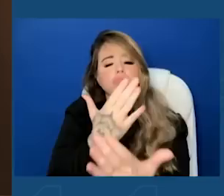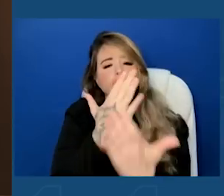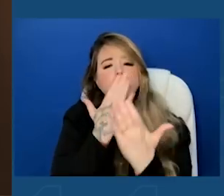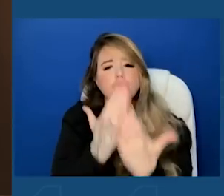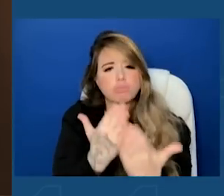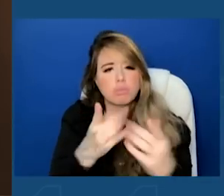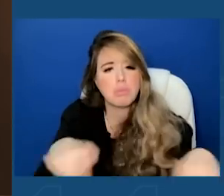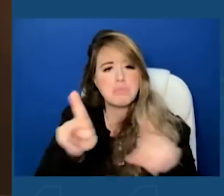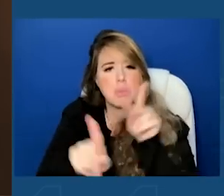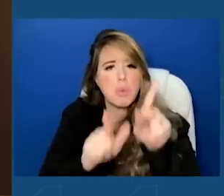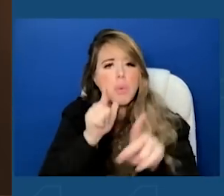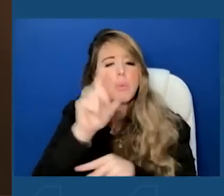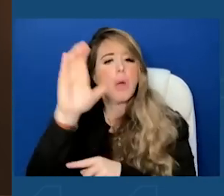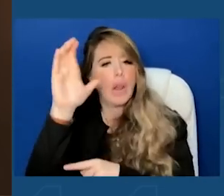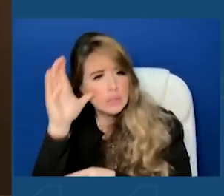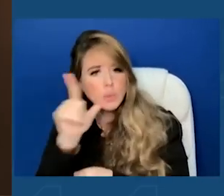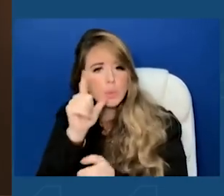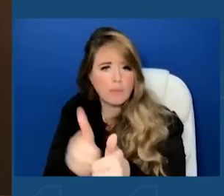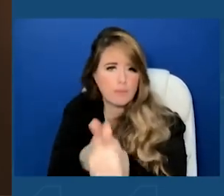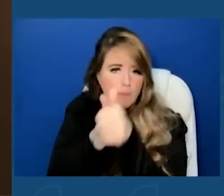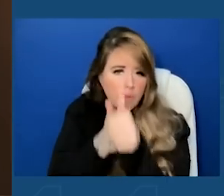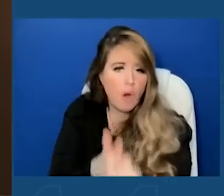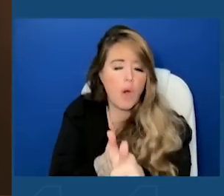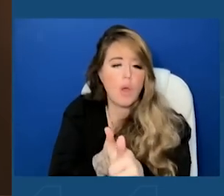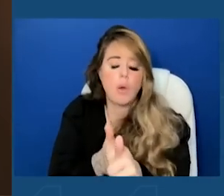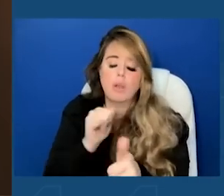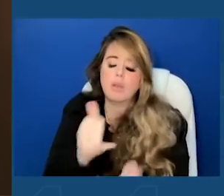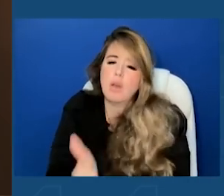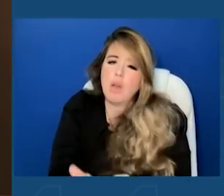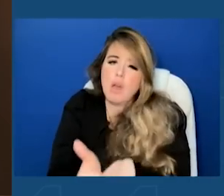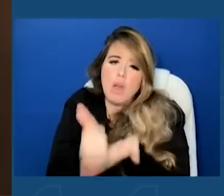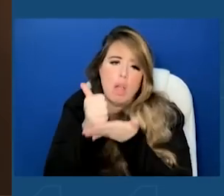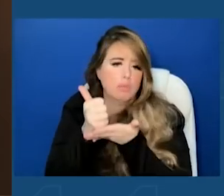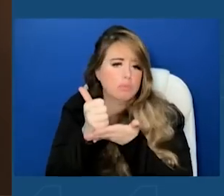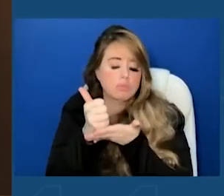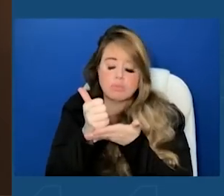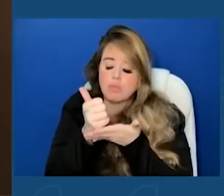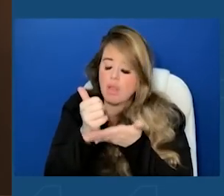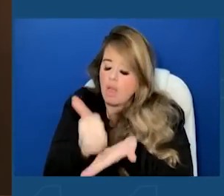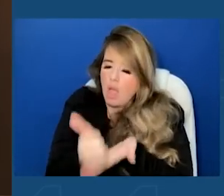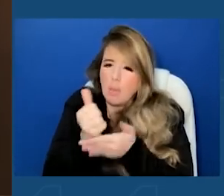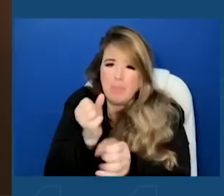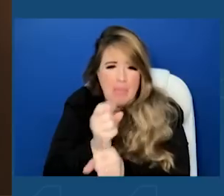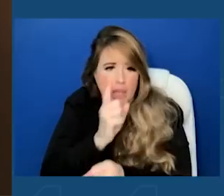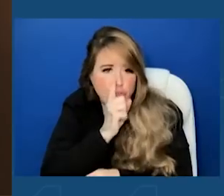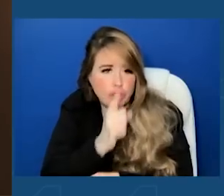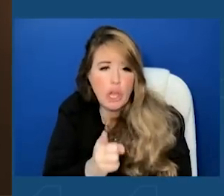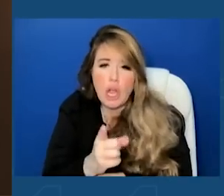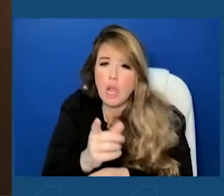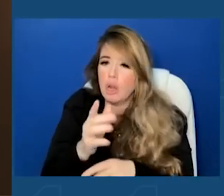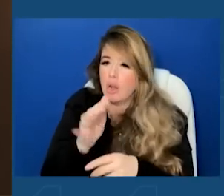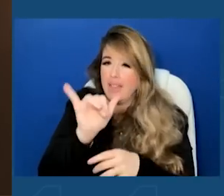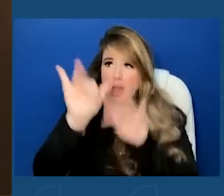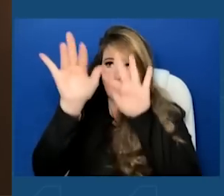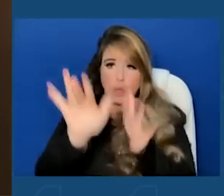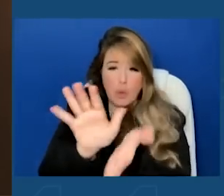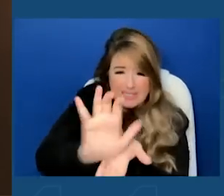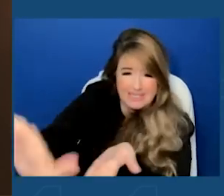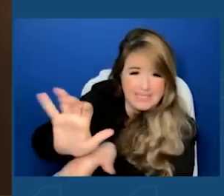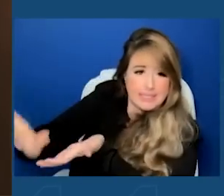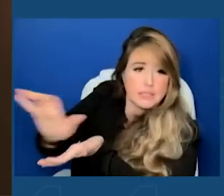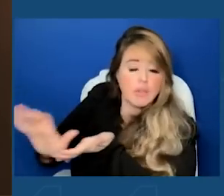us get streets clear, get to people that are in distress. But as